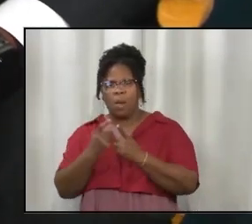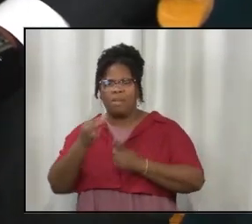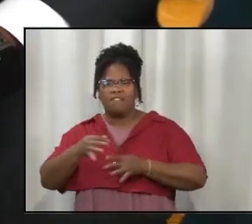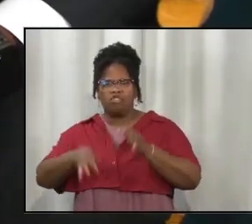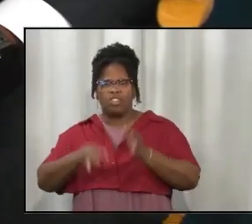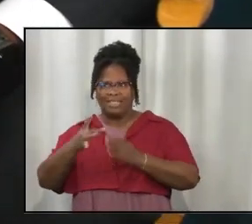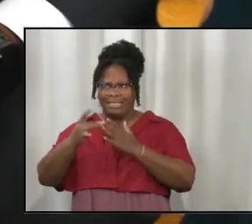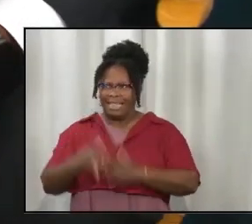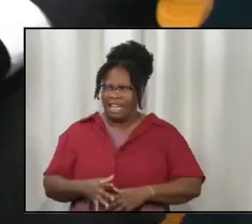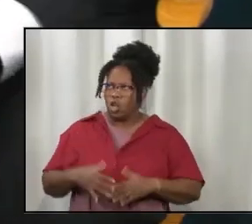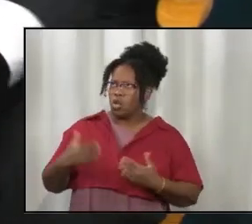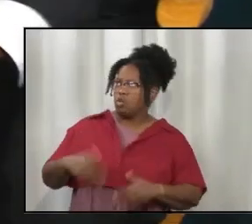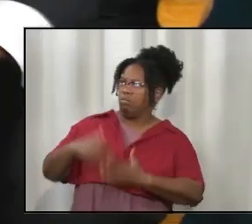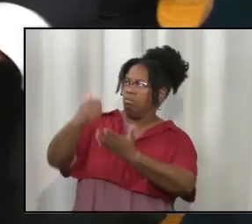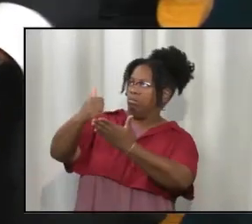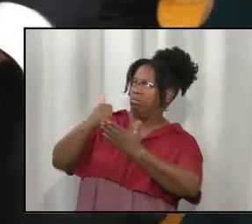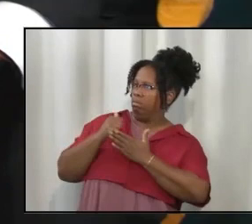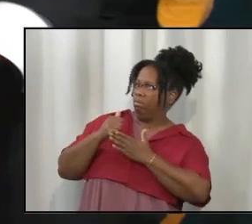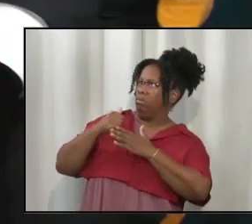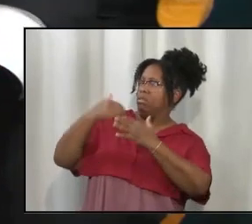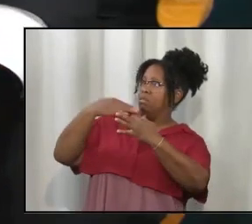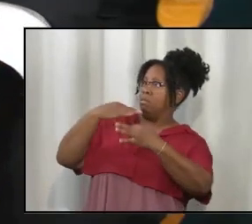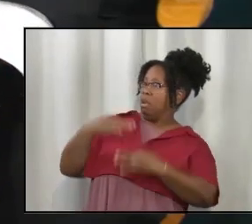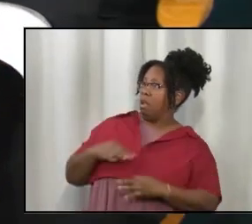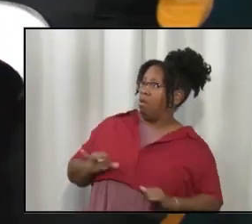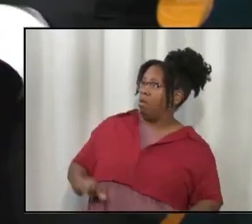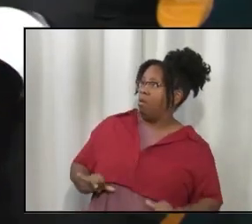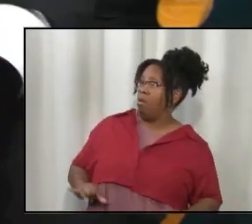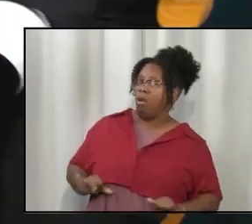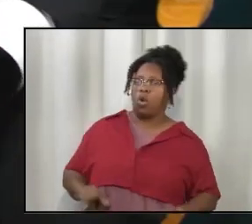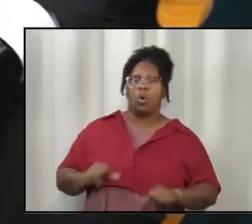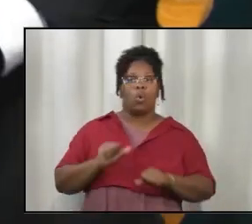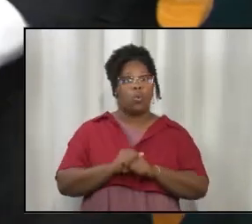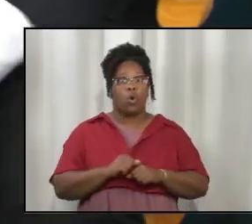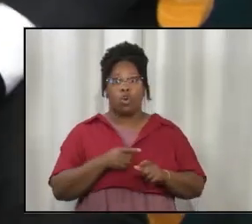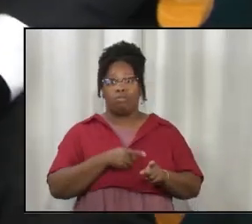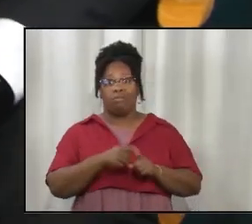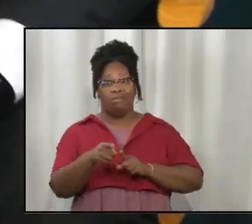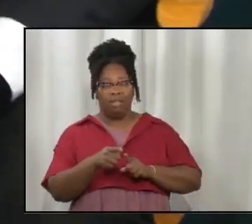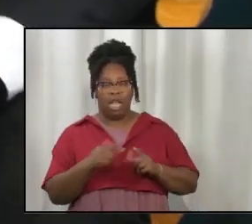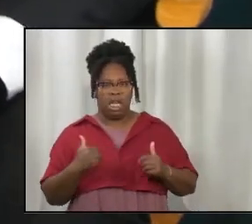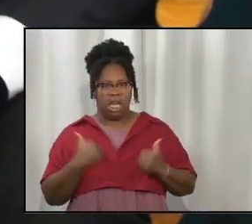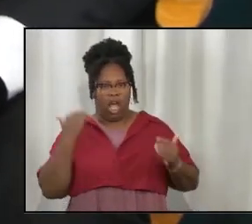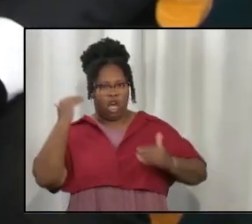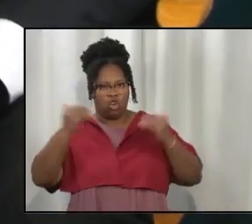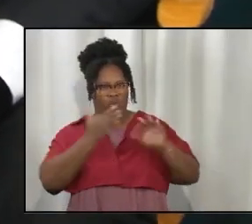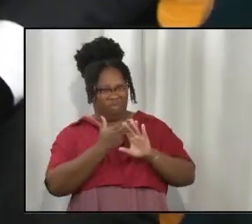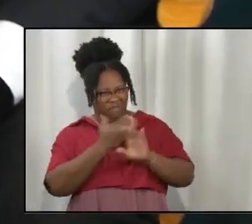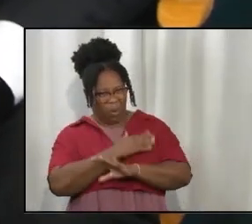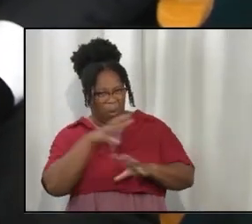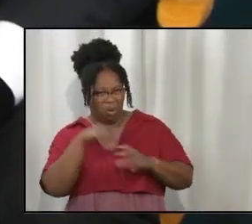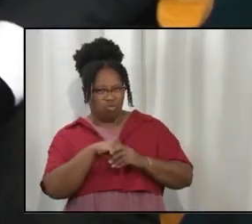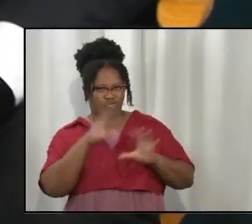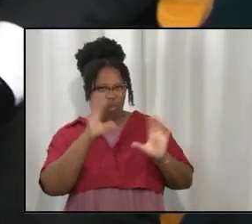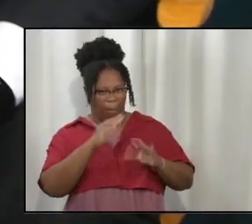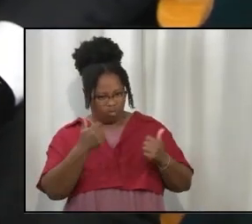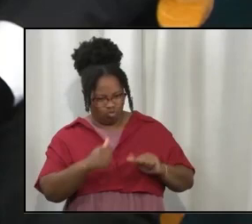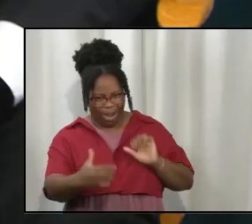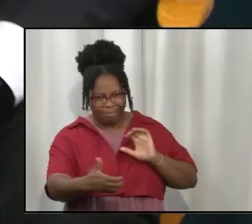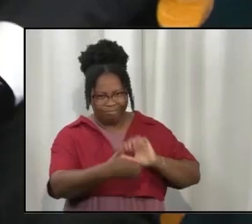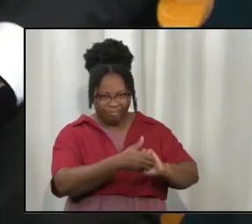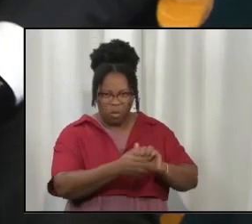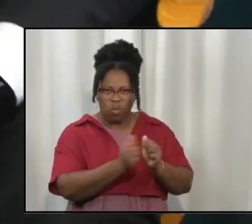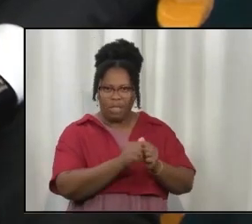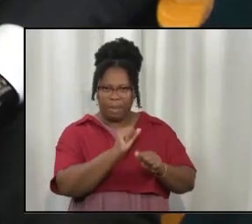that really explained to us the need to work on those young adults. That's right. Before they get into trouble and try to connect them to employment